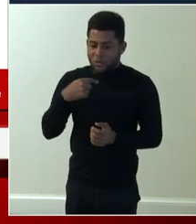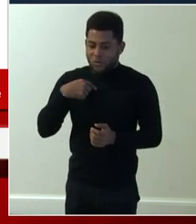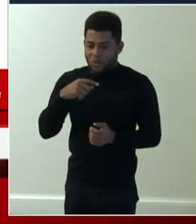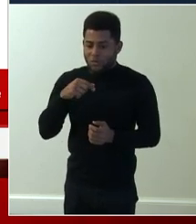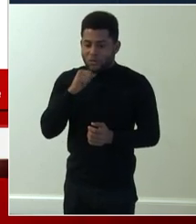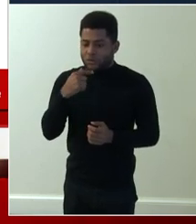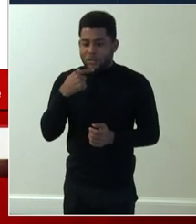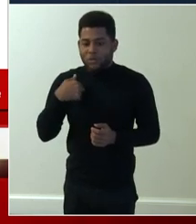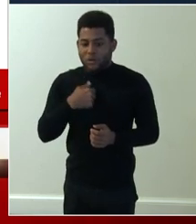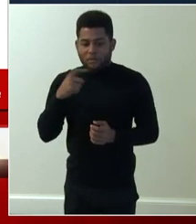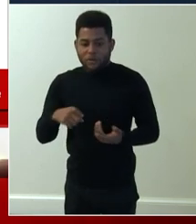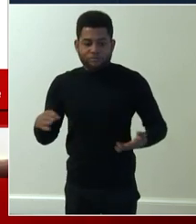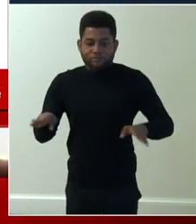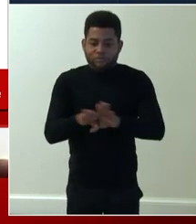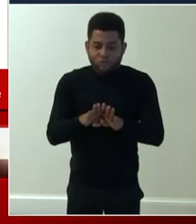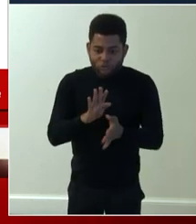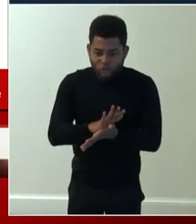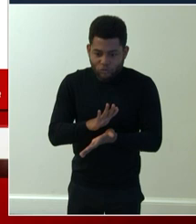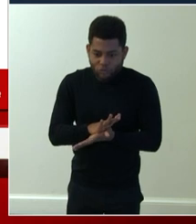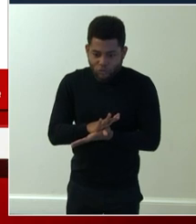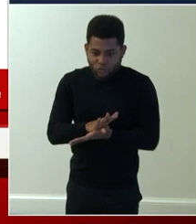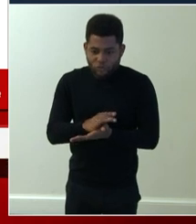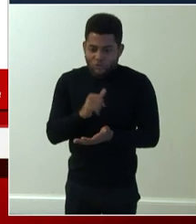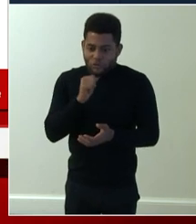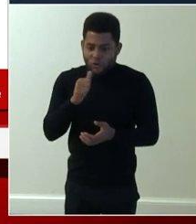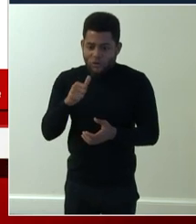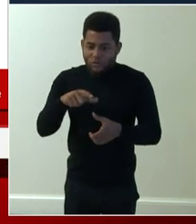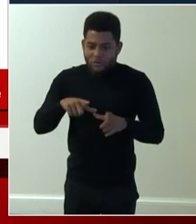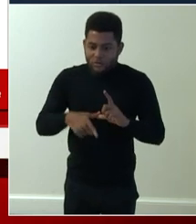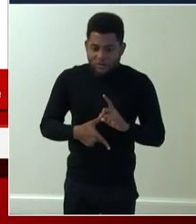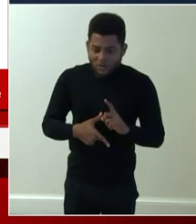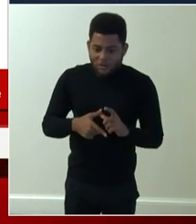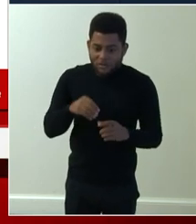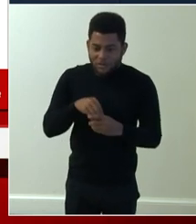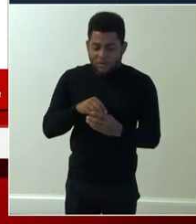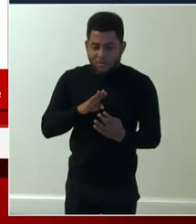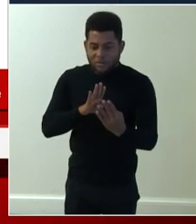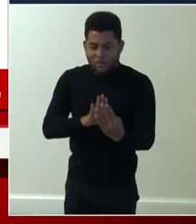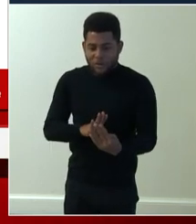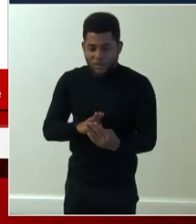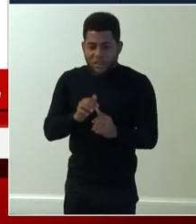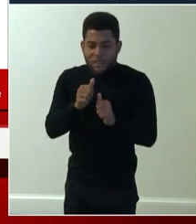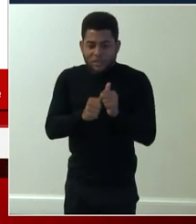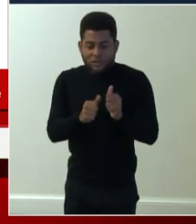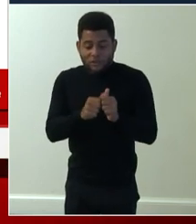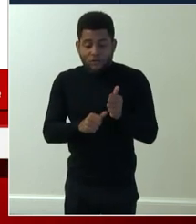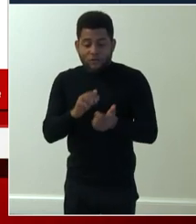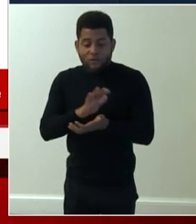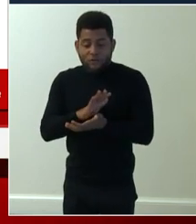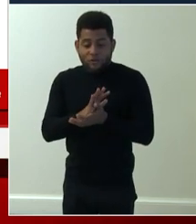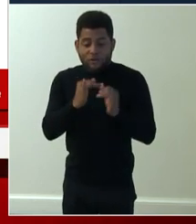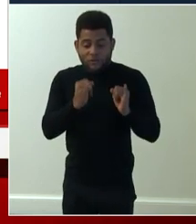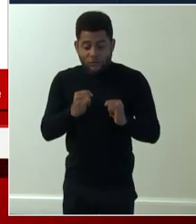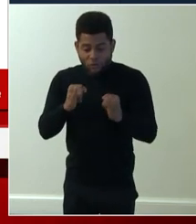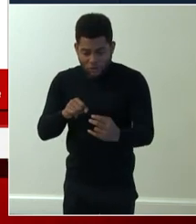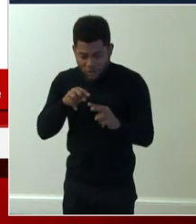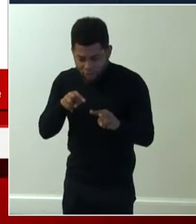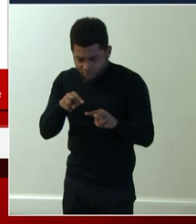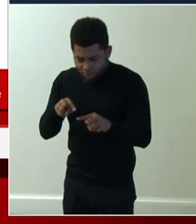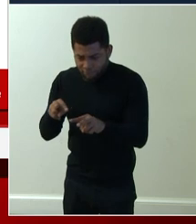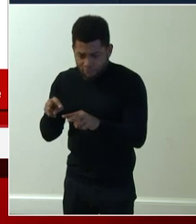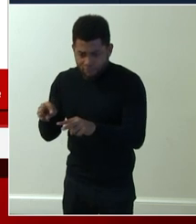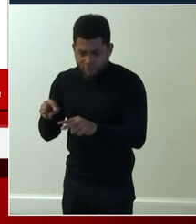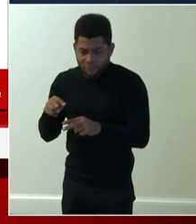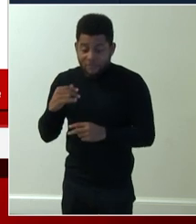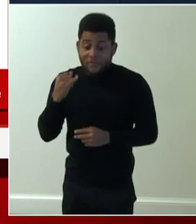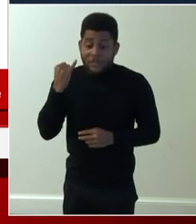to discontinue operations at a school, but we will do assessments case by case at each school. Should DC Health make a recommendation, we